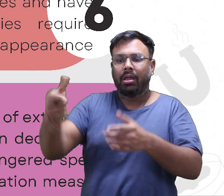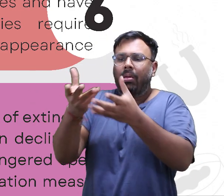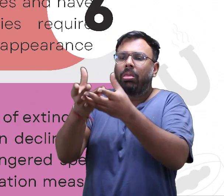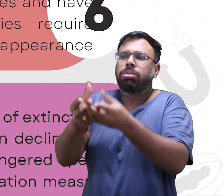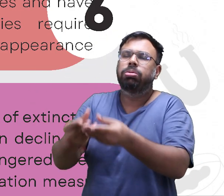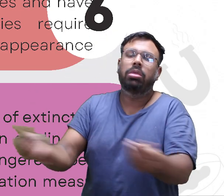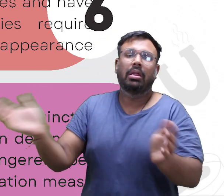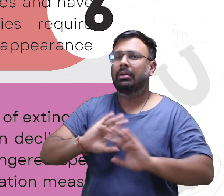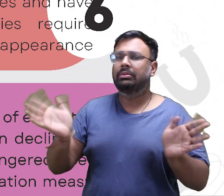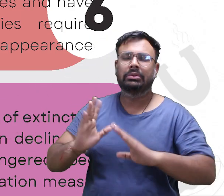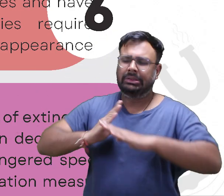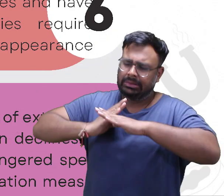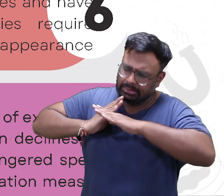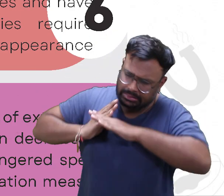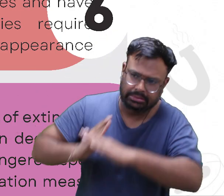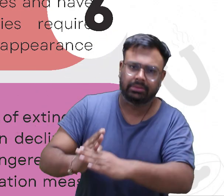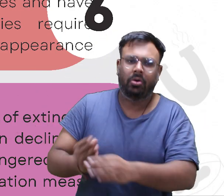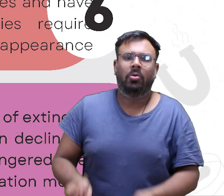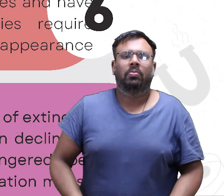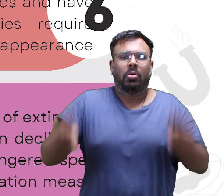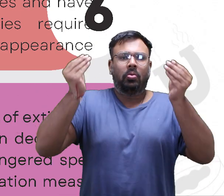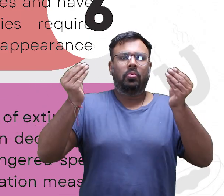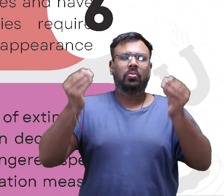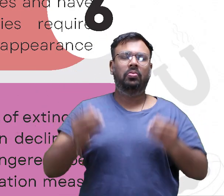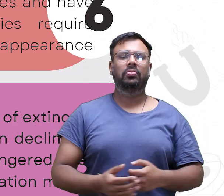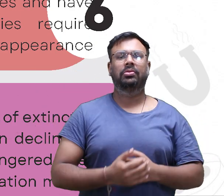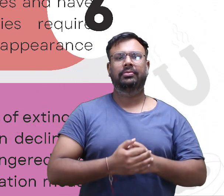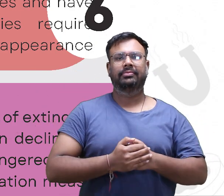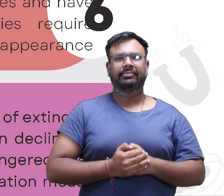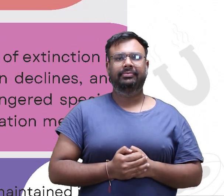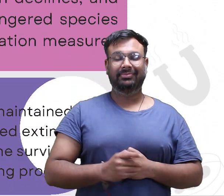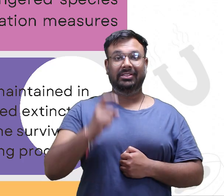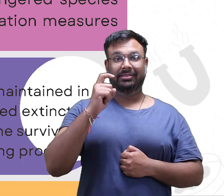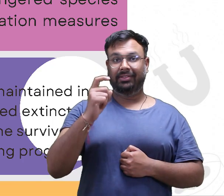disappearance from their natural habitats.